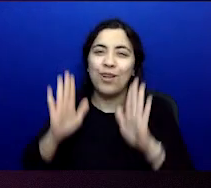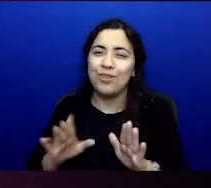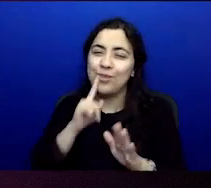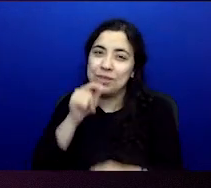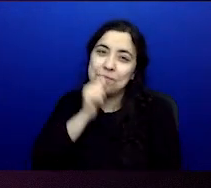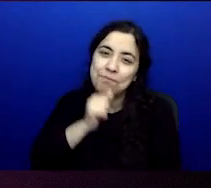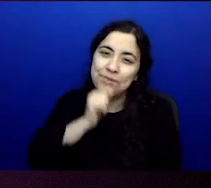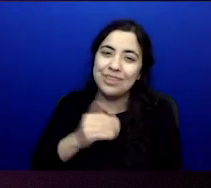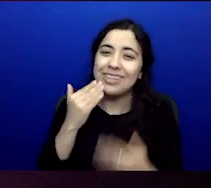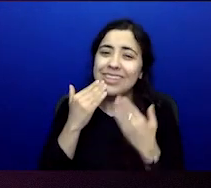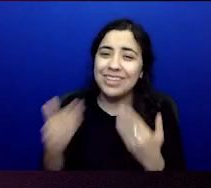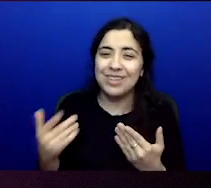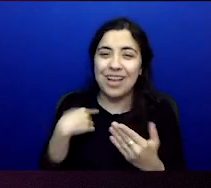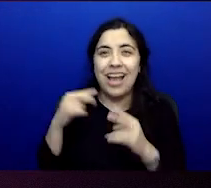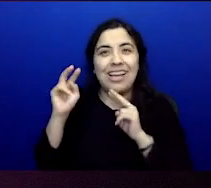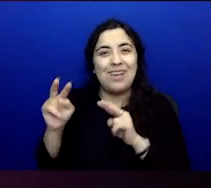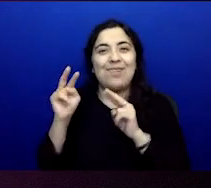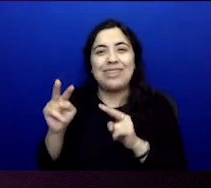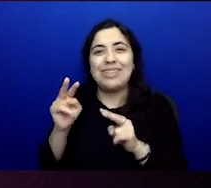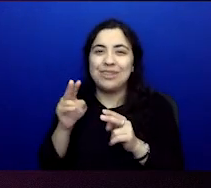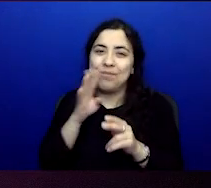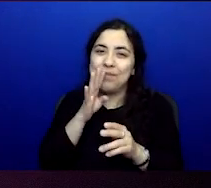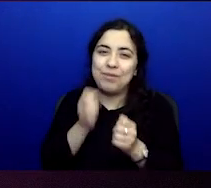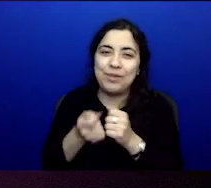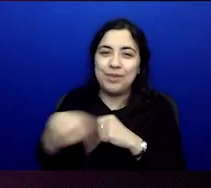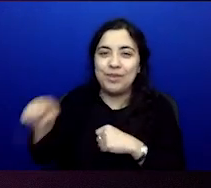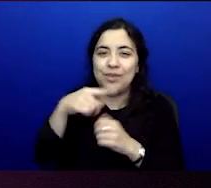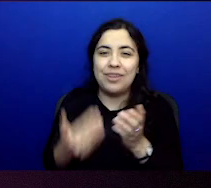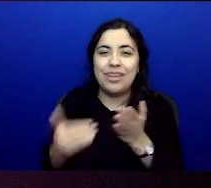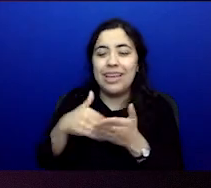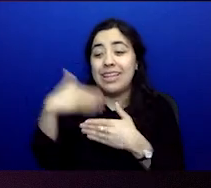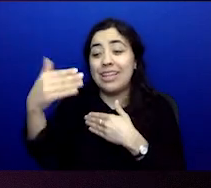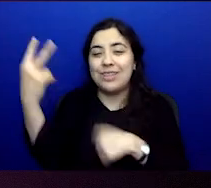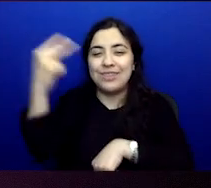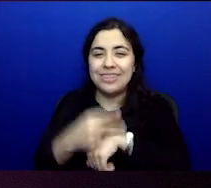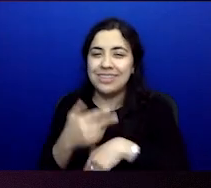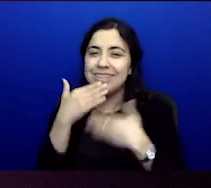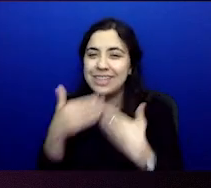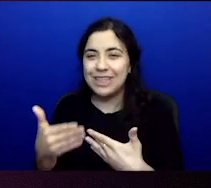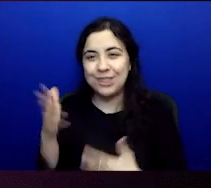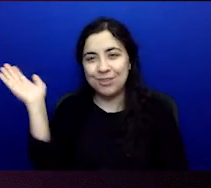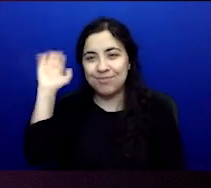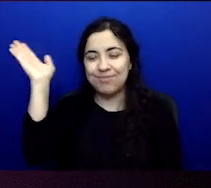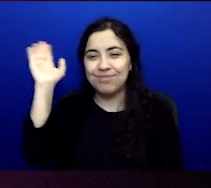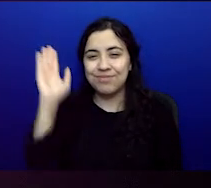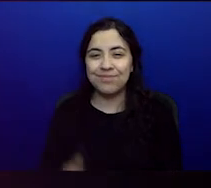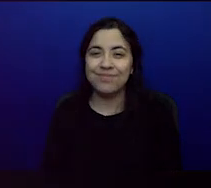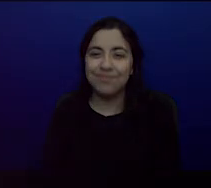really patient. And I can't wait to speak to you all throughout the next 2 days. Thank you.